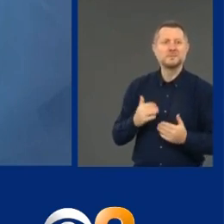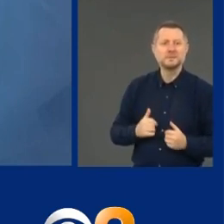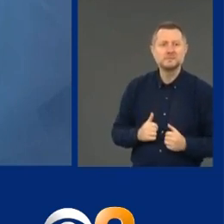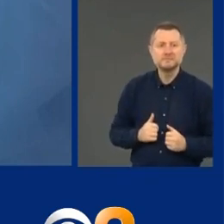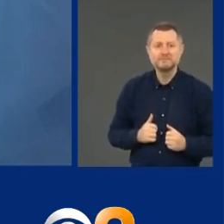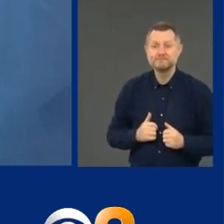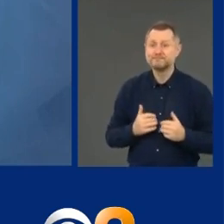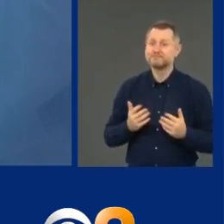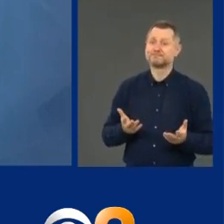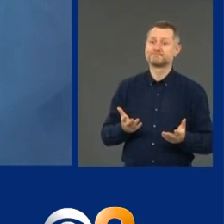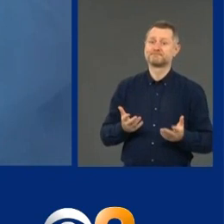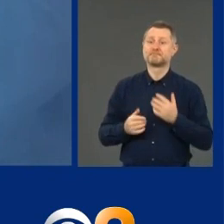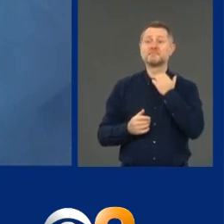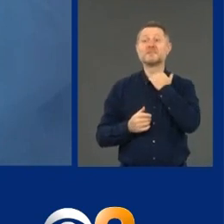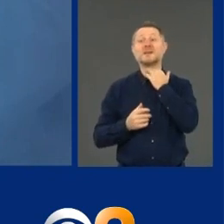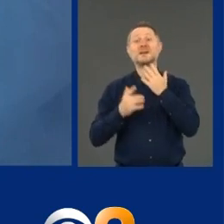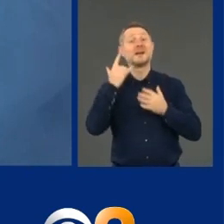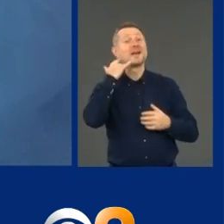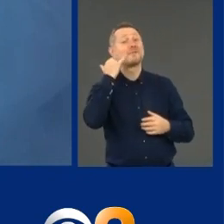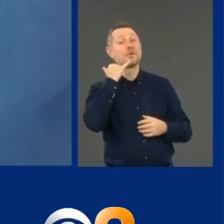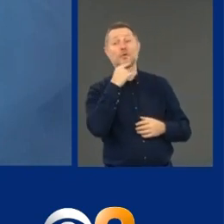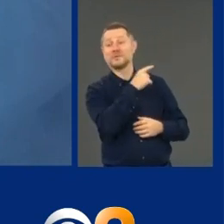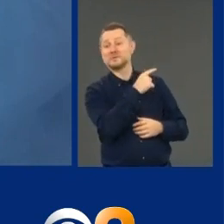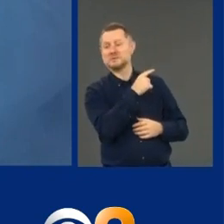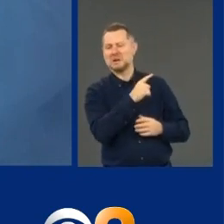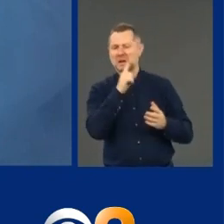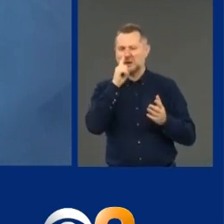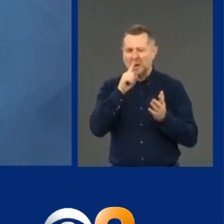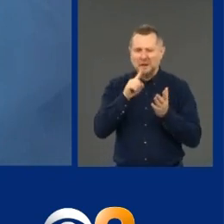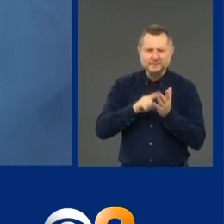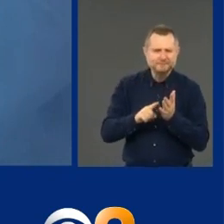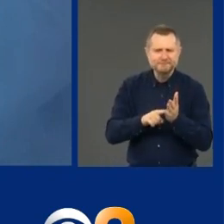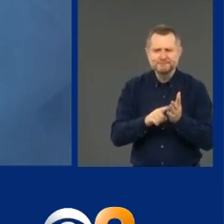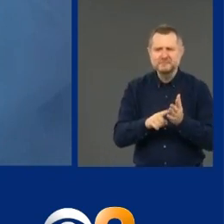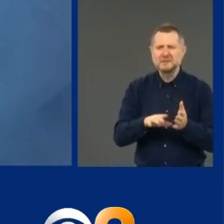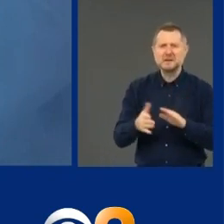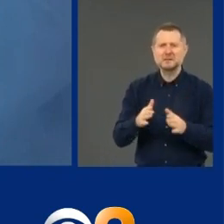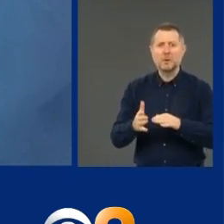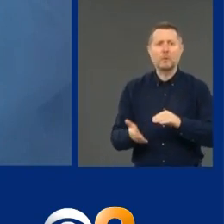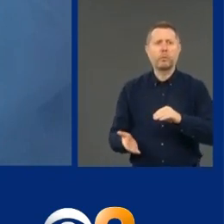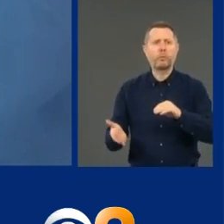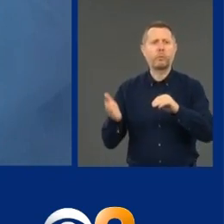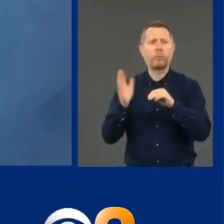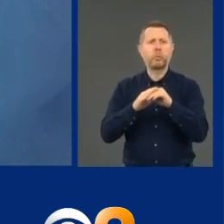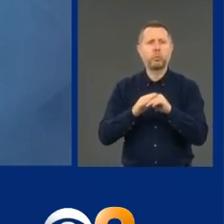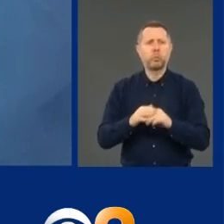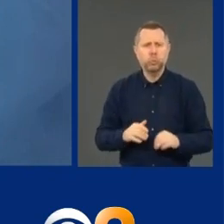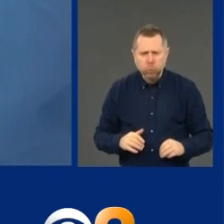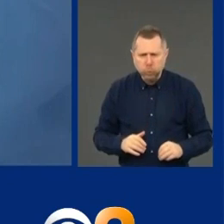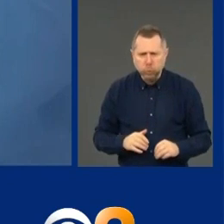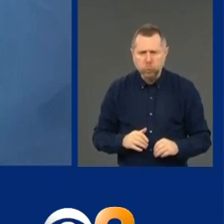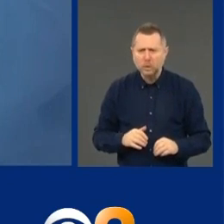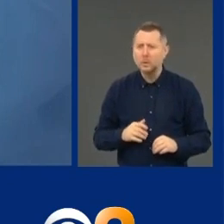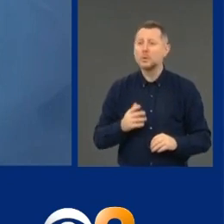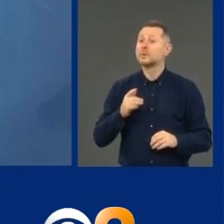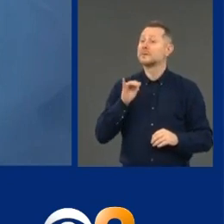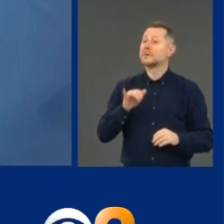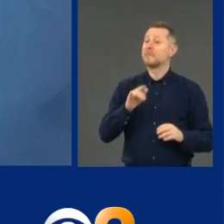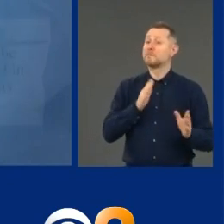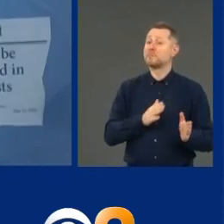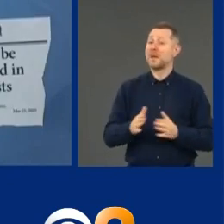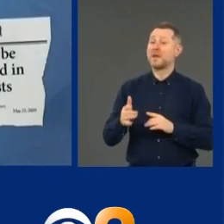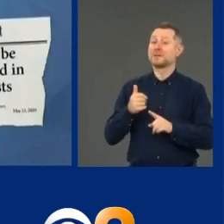of deaths in California. How these counties reopen, how states reopen,